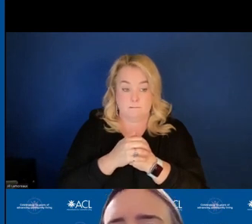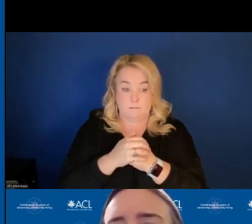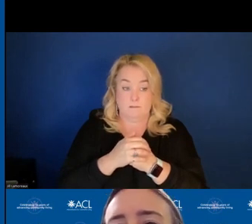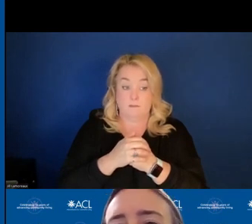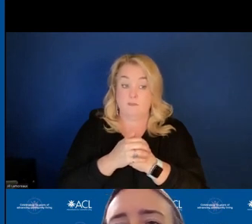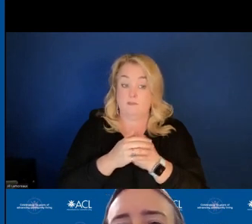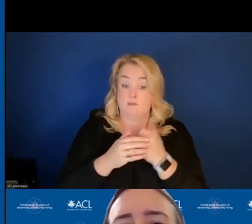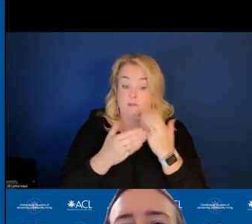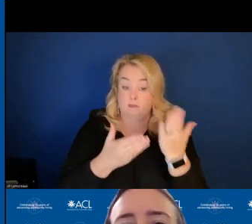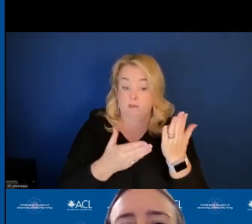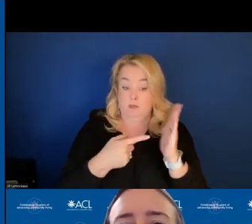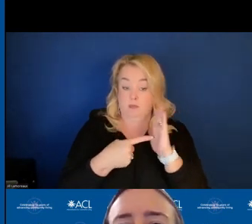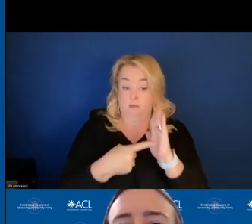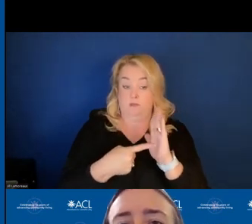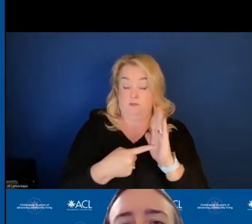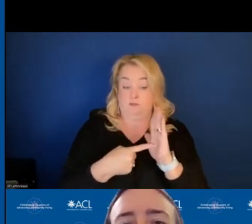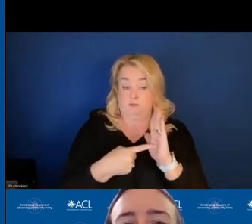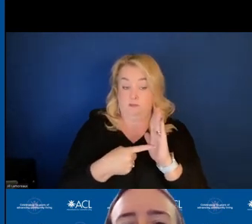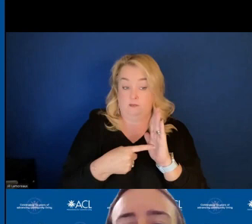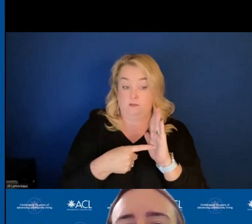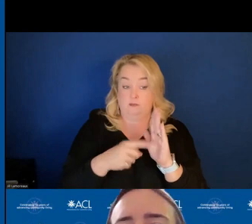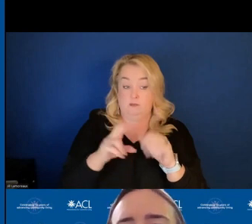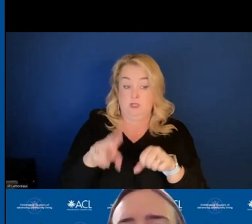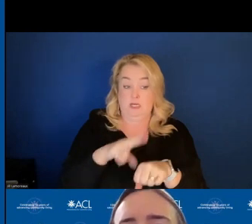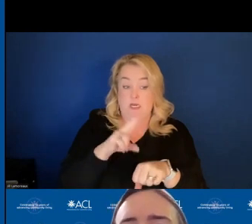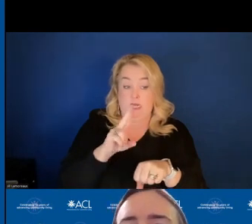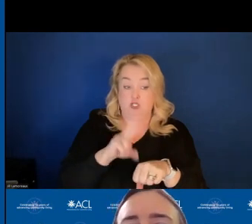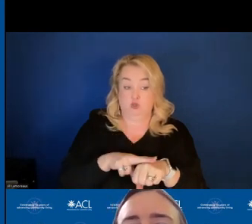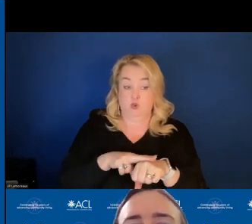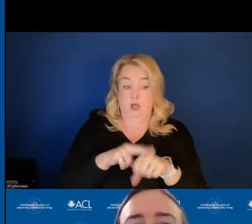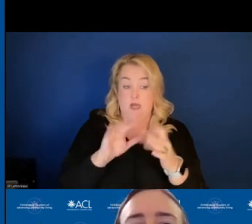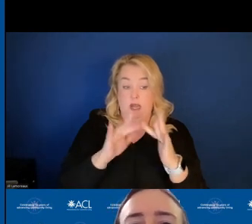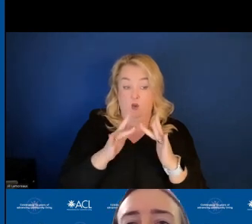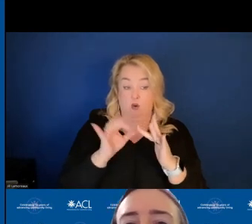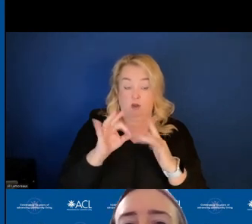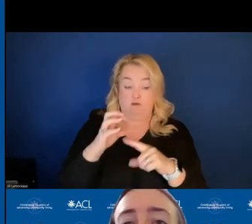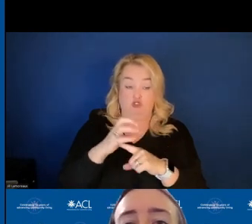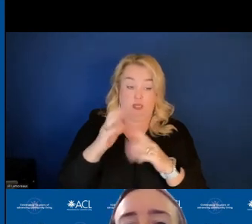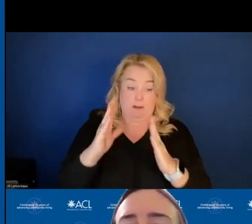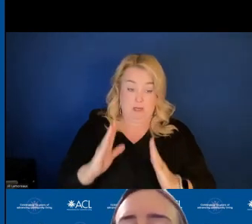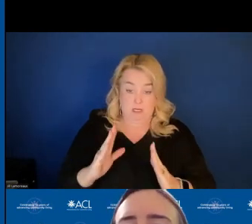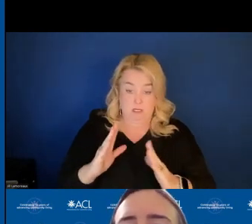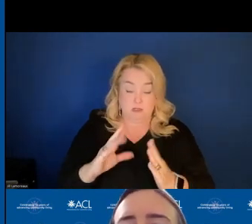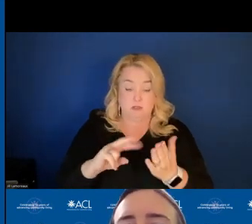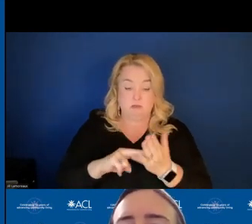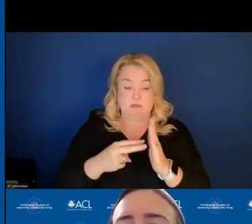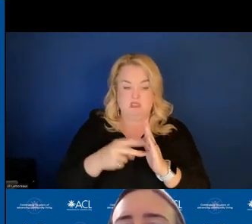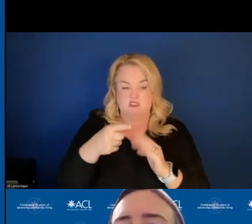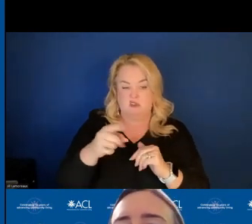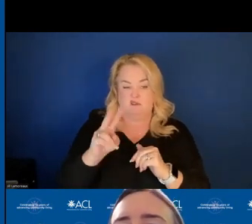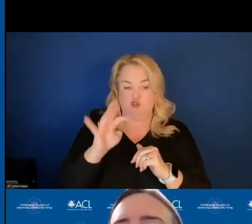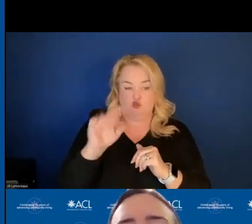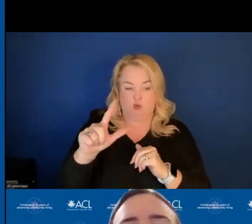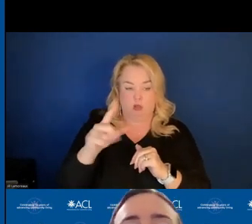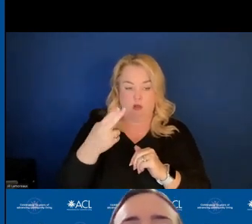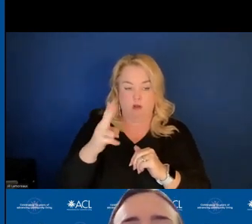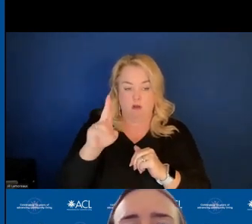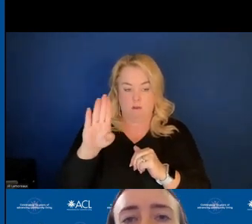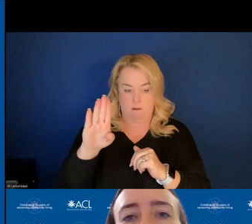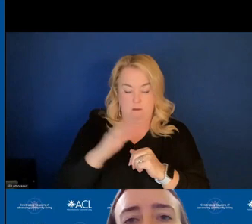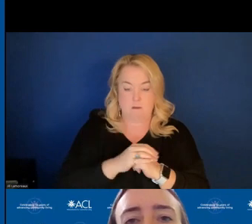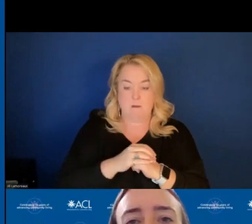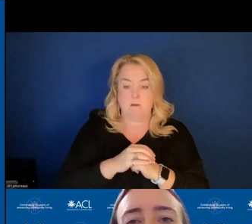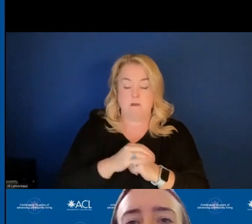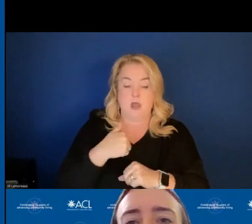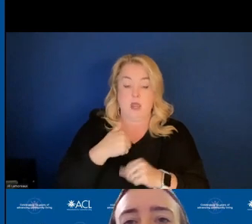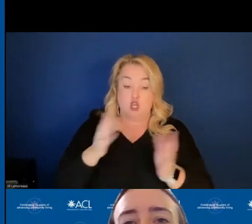Here is a screenshot of our Nationwide Network of Champions. Again, this is our virtual community and hub. I